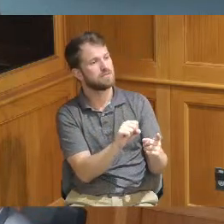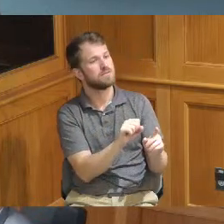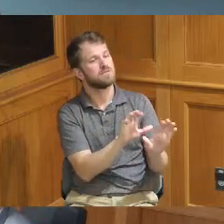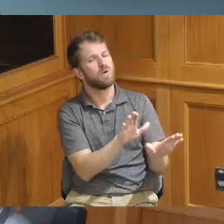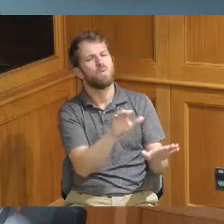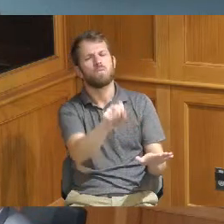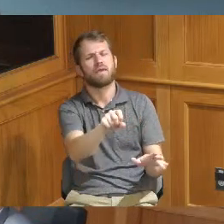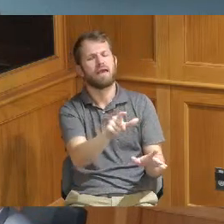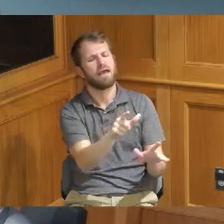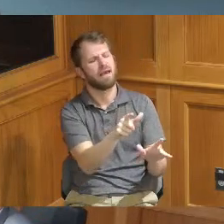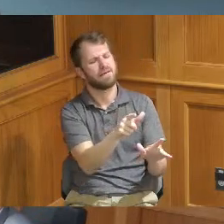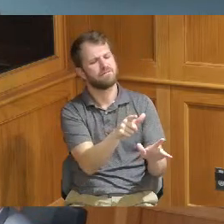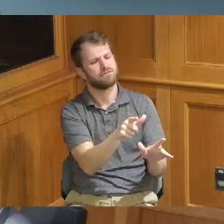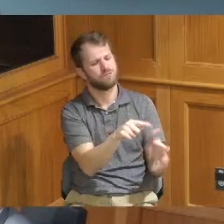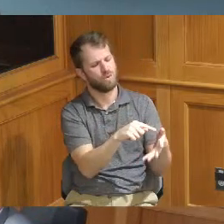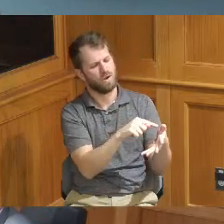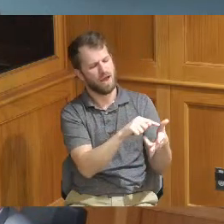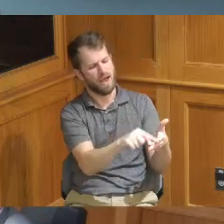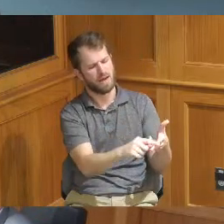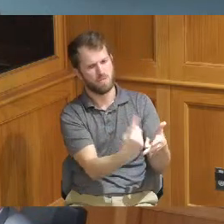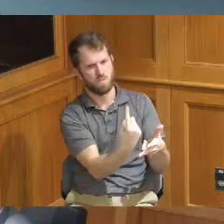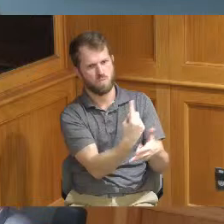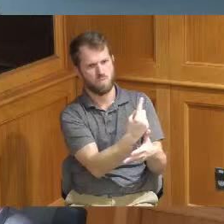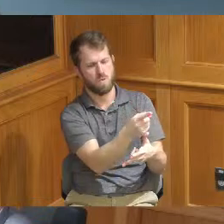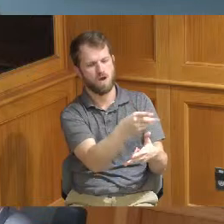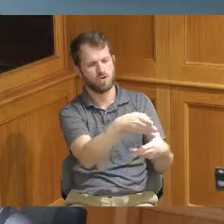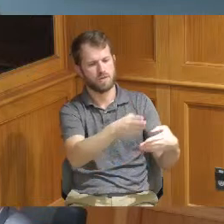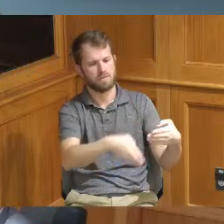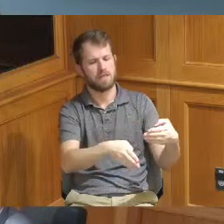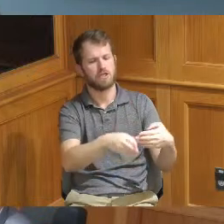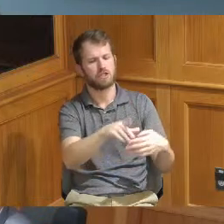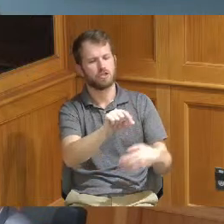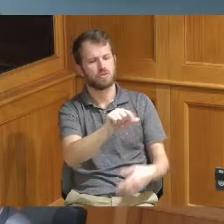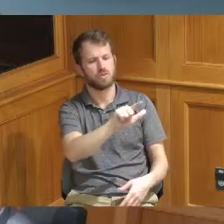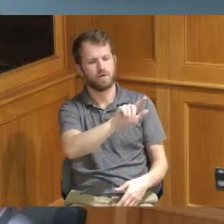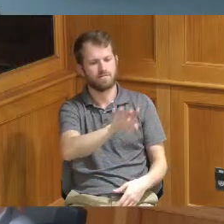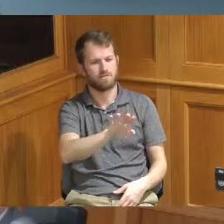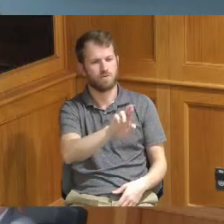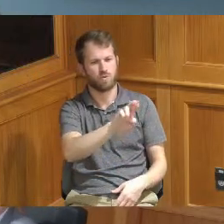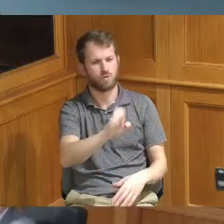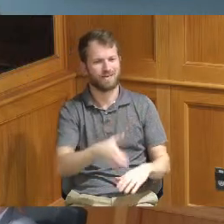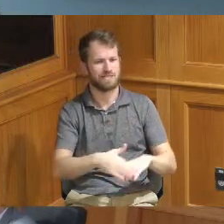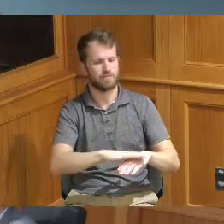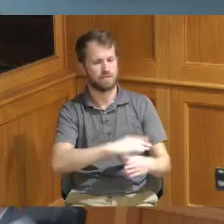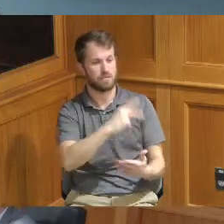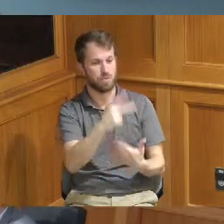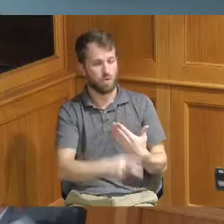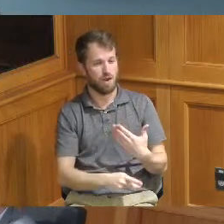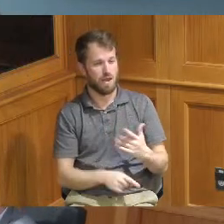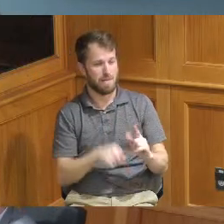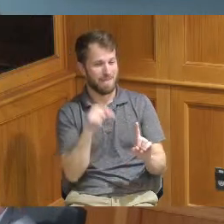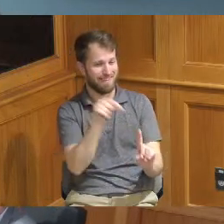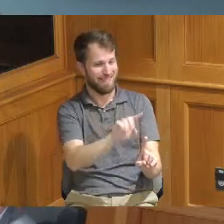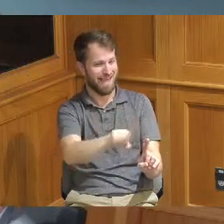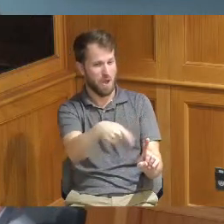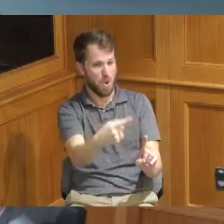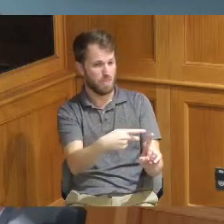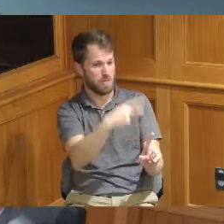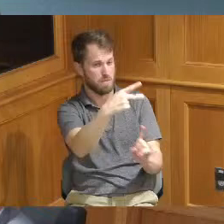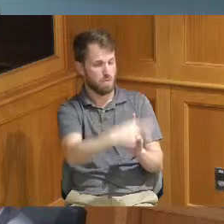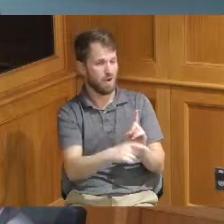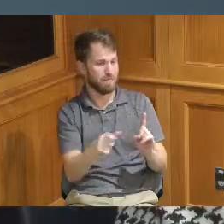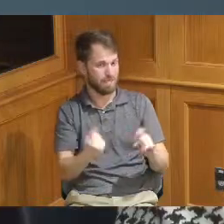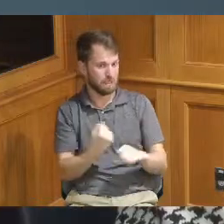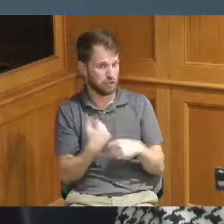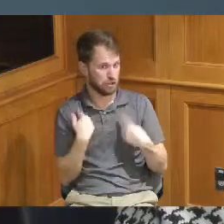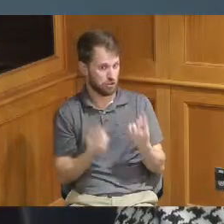item 1, you're completing the 2024 resurfacing program. Correct. Is this the only program you will have this year?